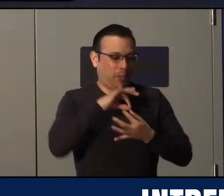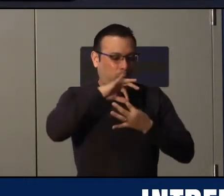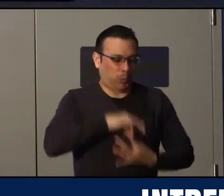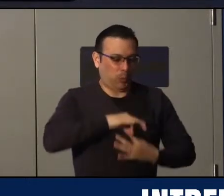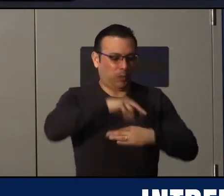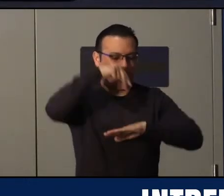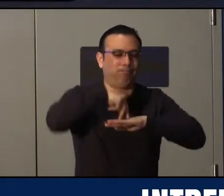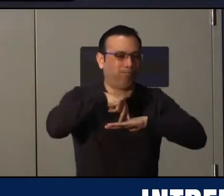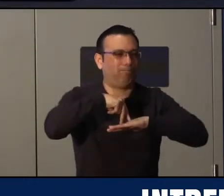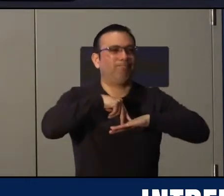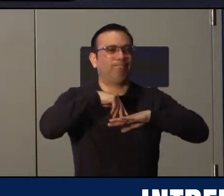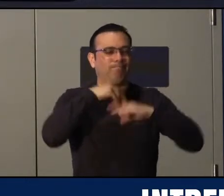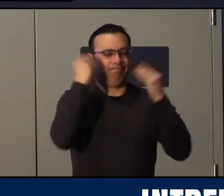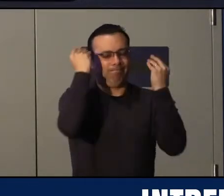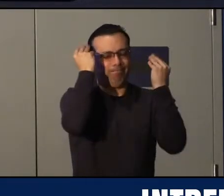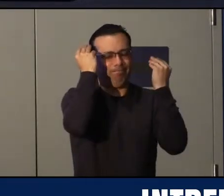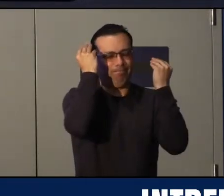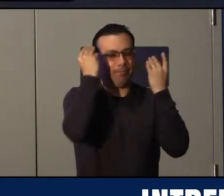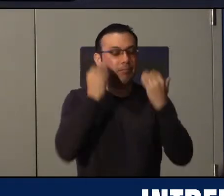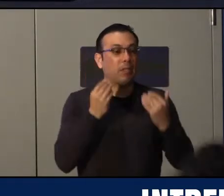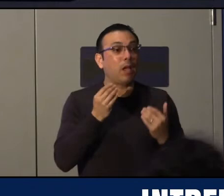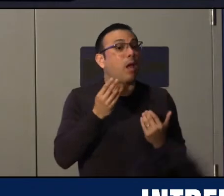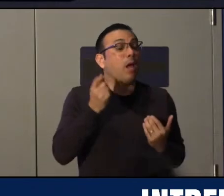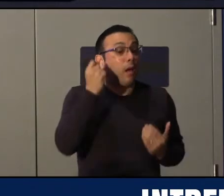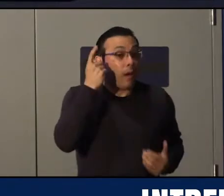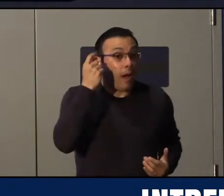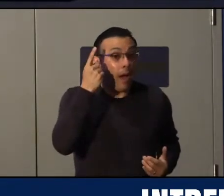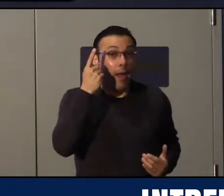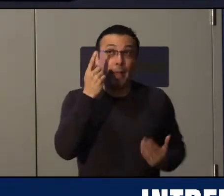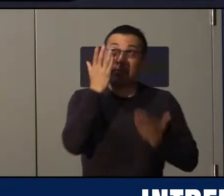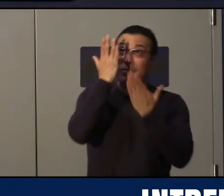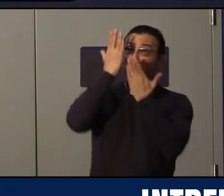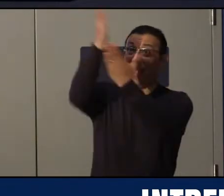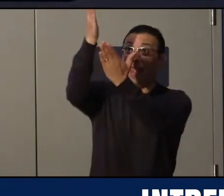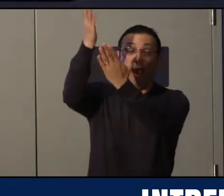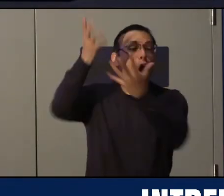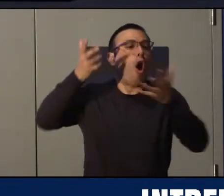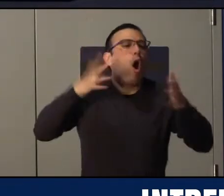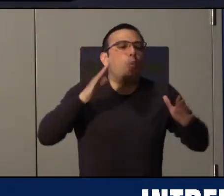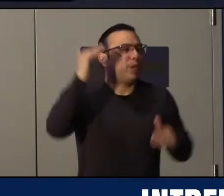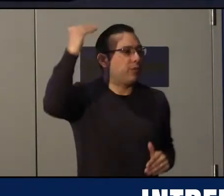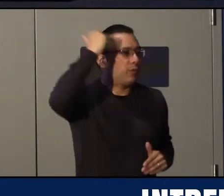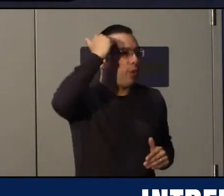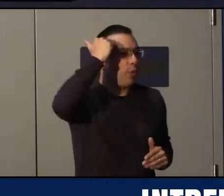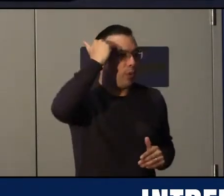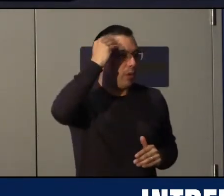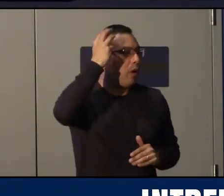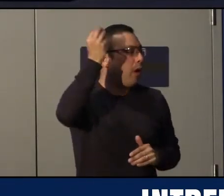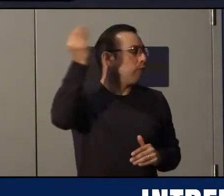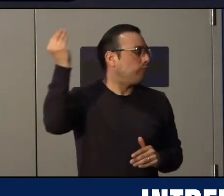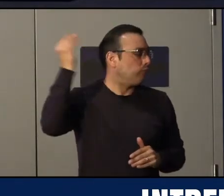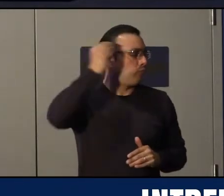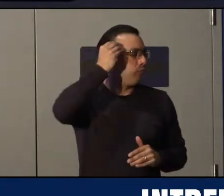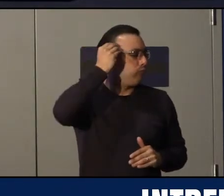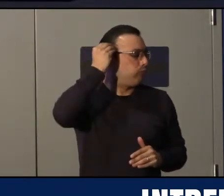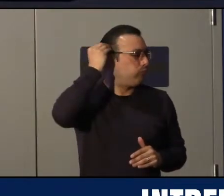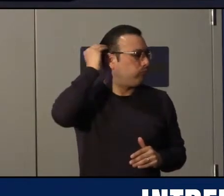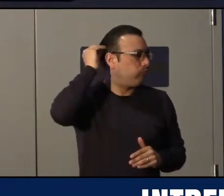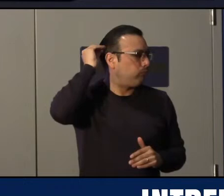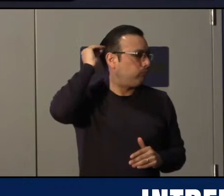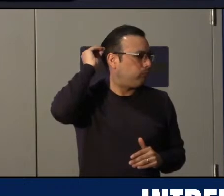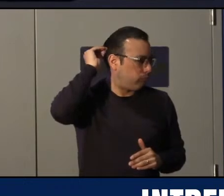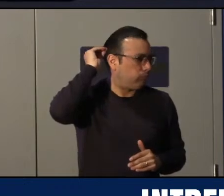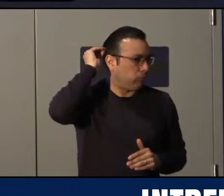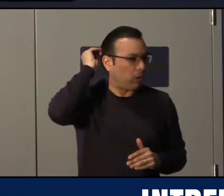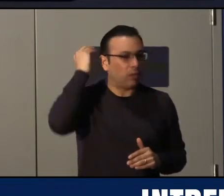these are things we know before we ever go to space. Kind of the simple lessons for me, I try to sum it up